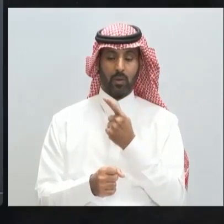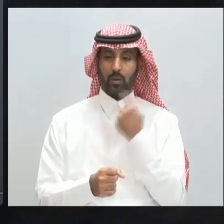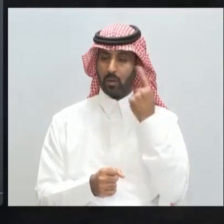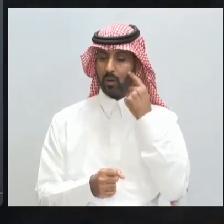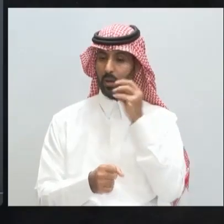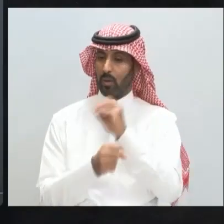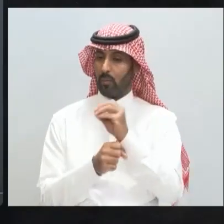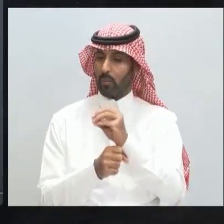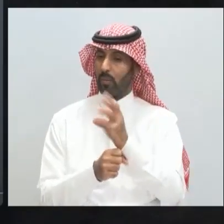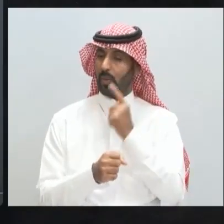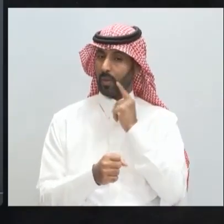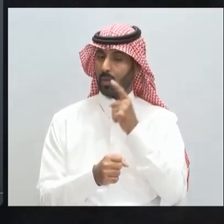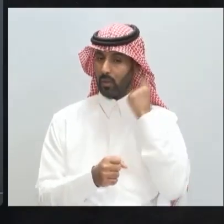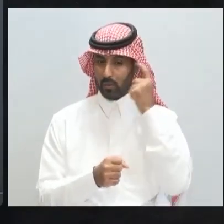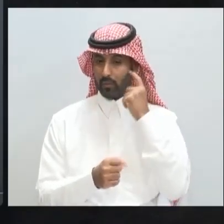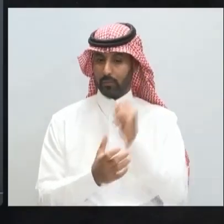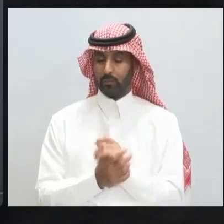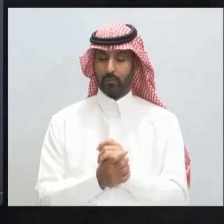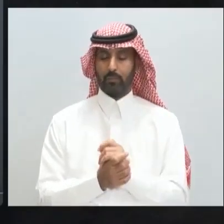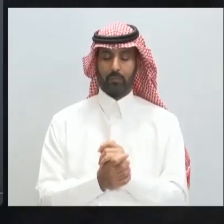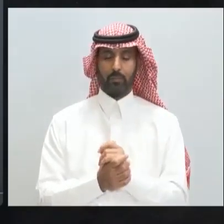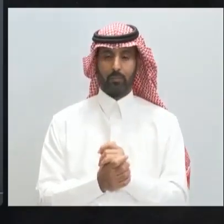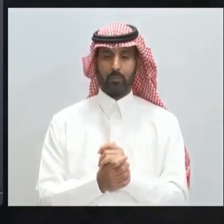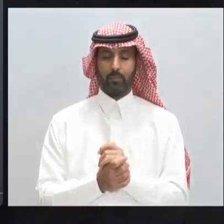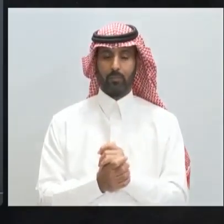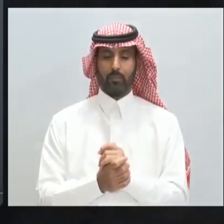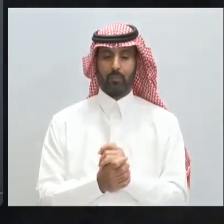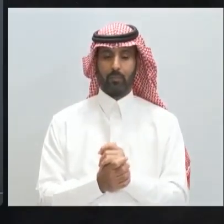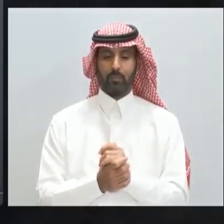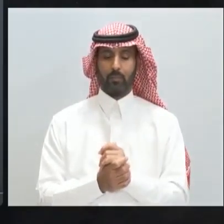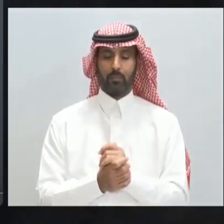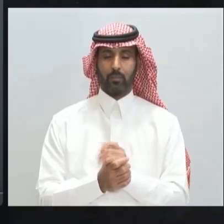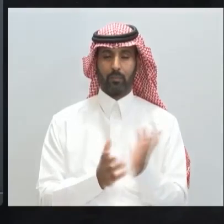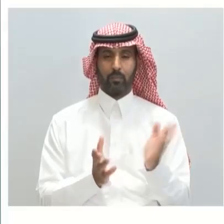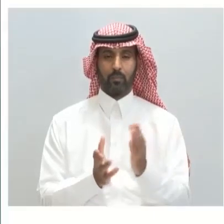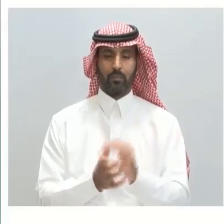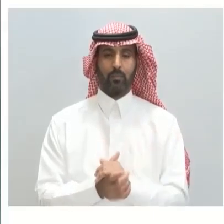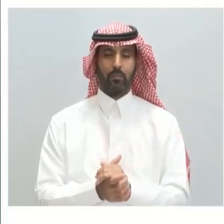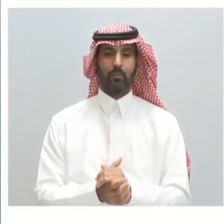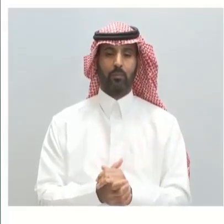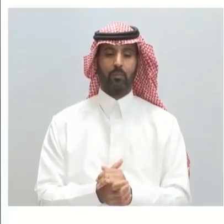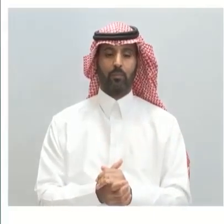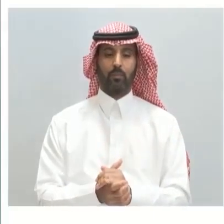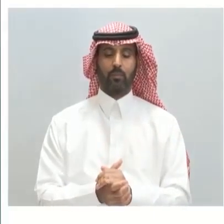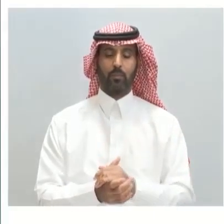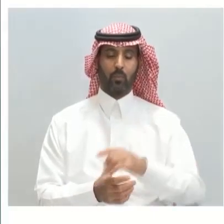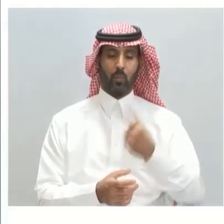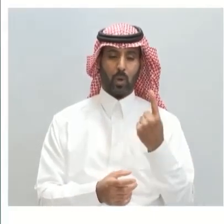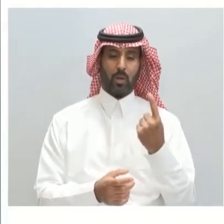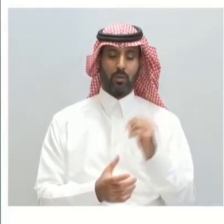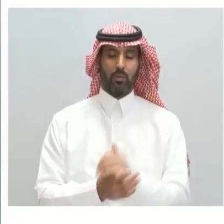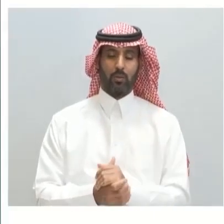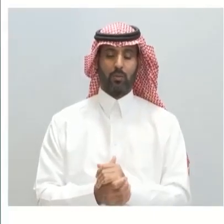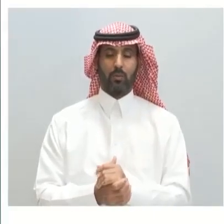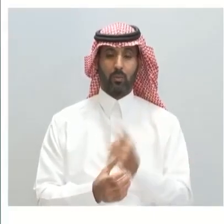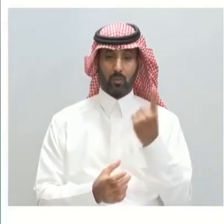thought. So which number is that? Let's see the correct answer here. It's number one.